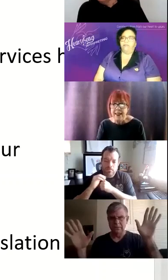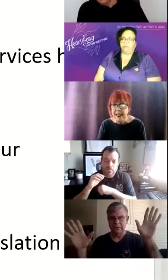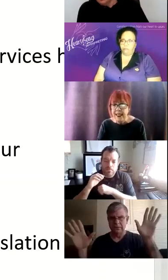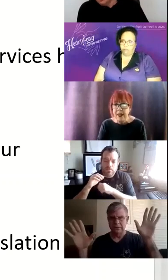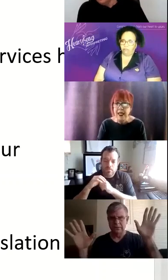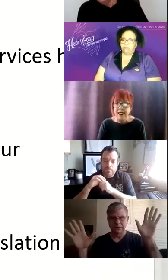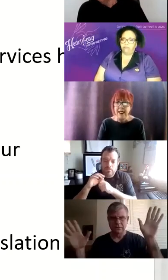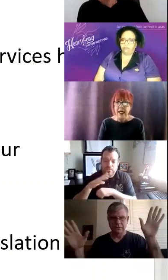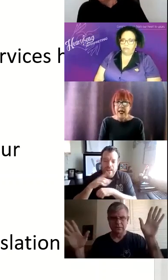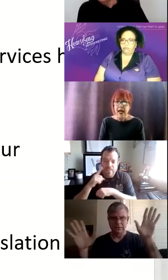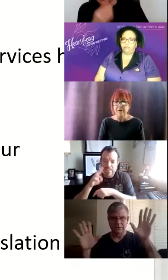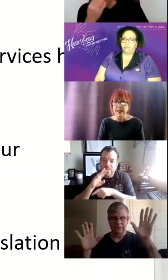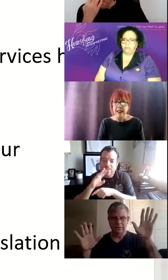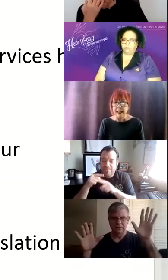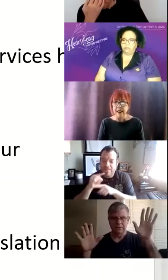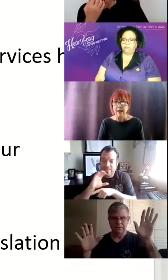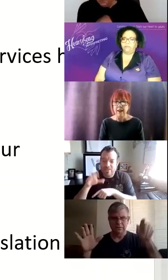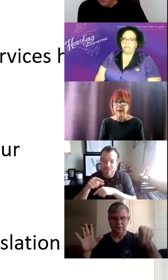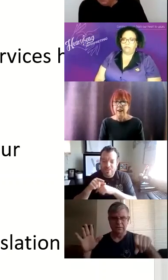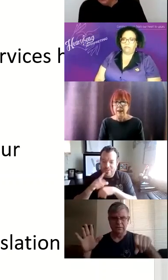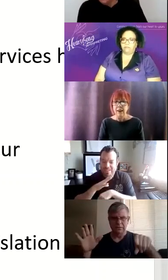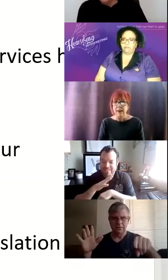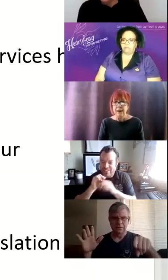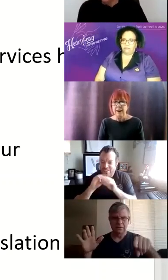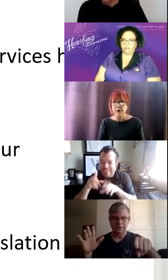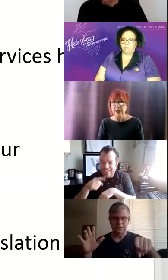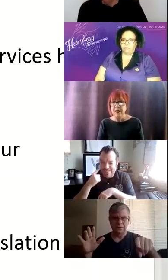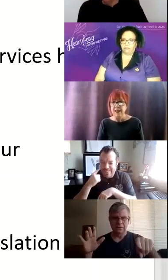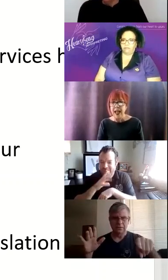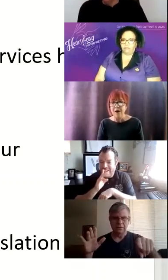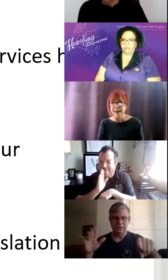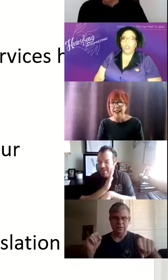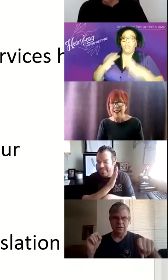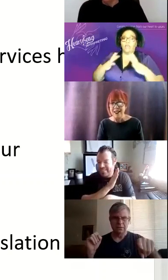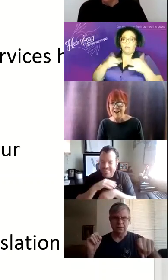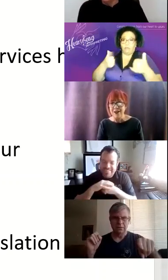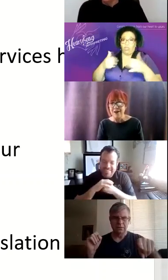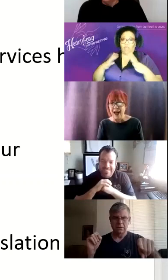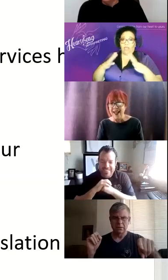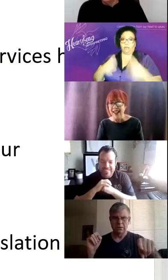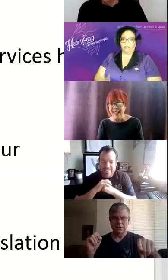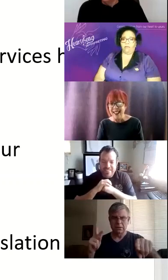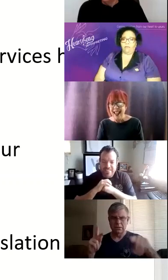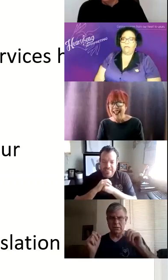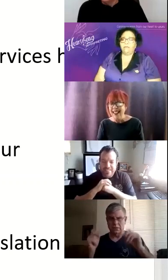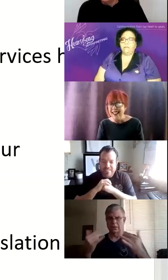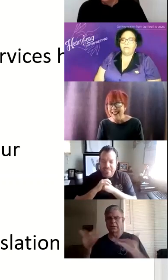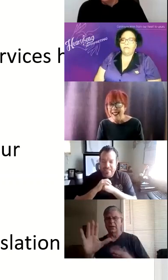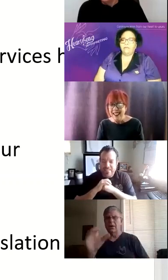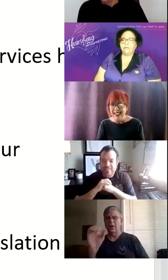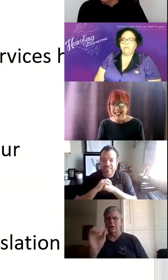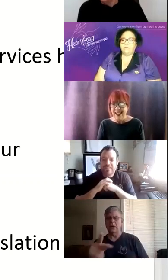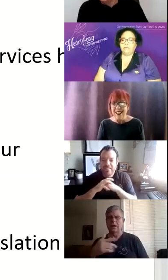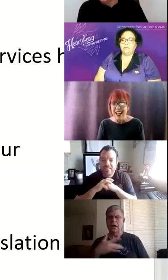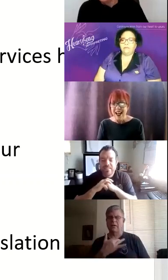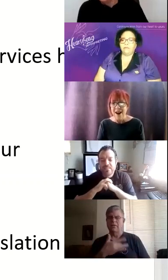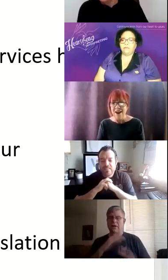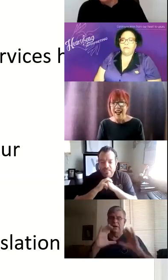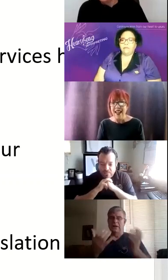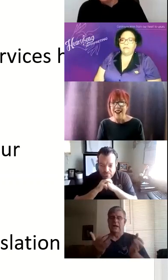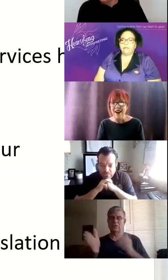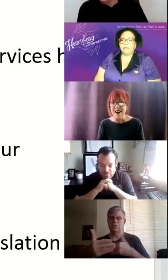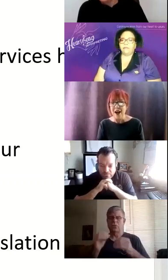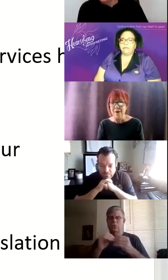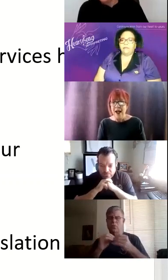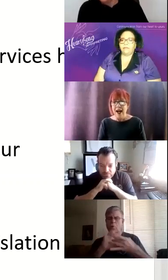can see me, everything. Yeah, we can see her. Yeah, we can see You're her. fine. You're fine.